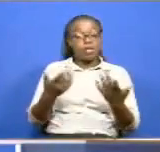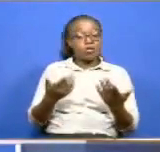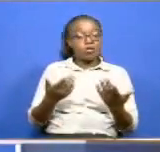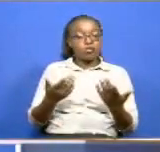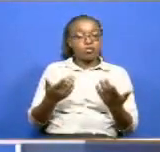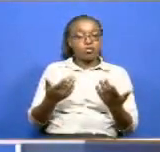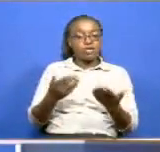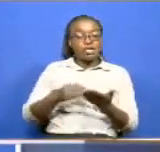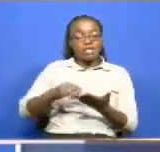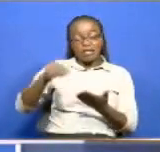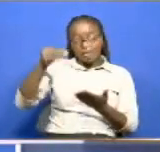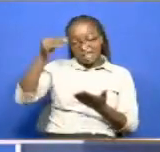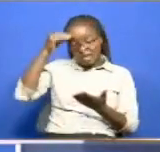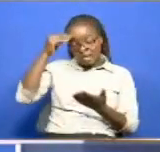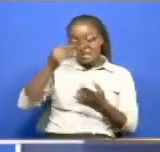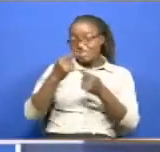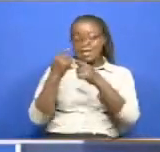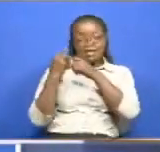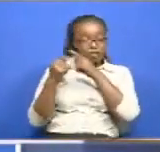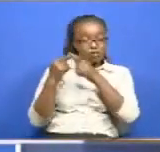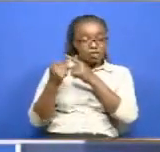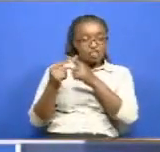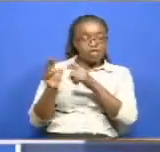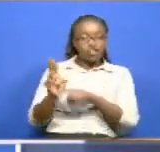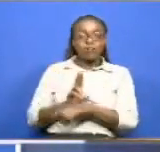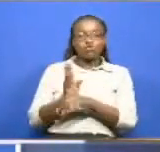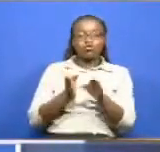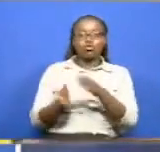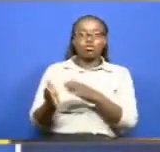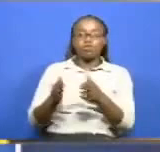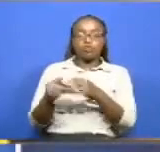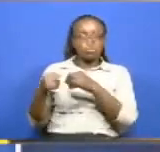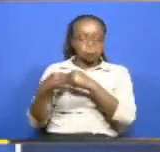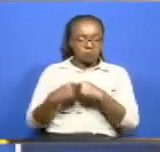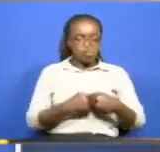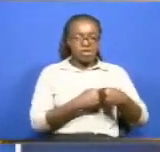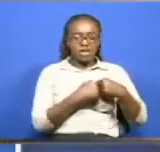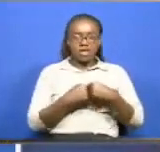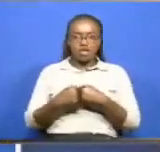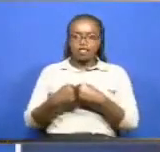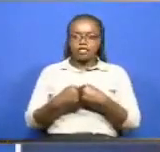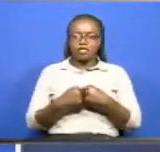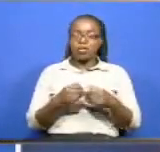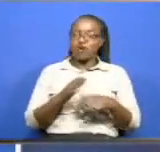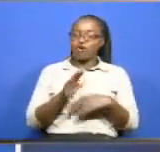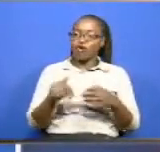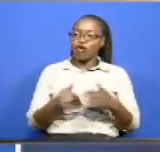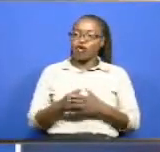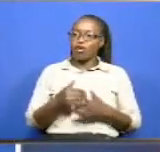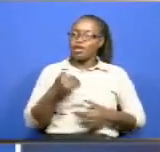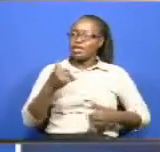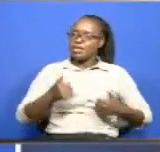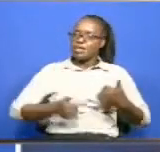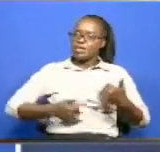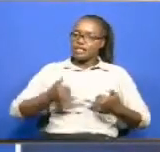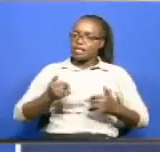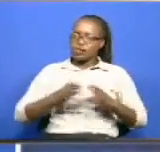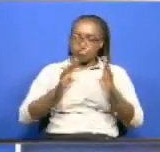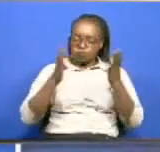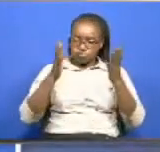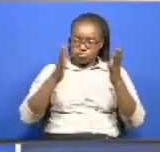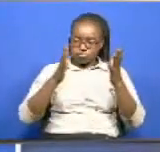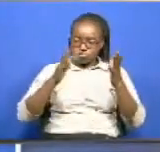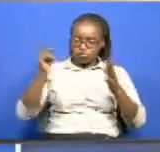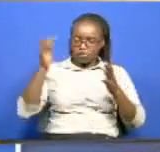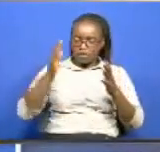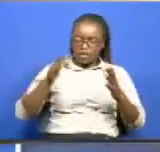is a learning experience, and I use it as an opportunity to challenge. All cheered our fellow Kenyan towards the